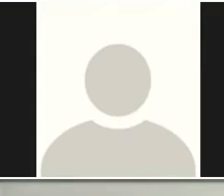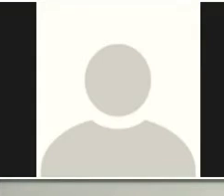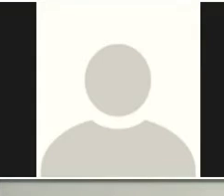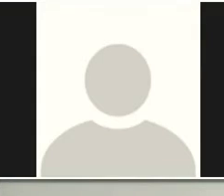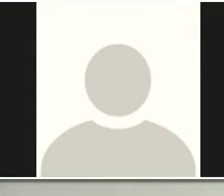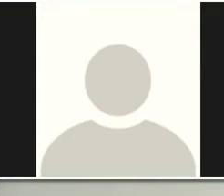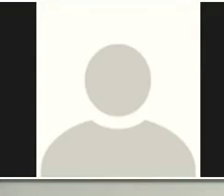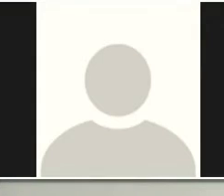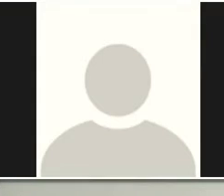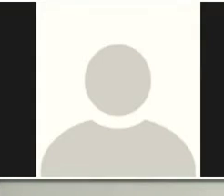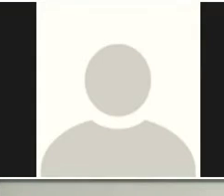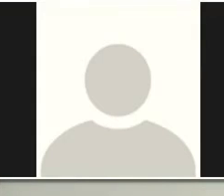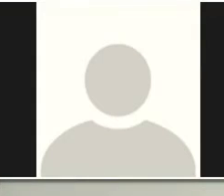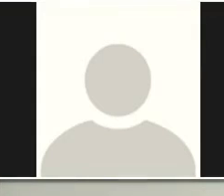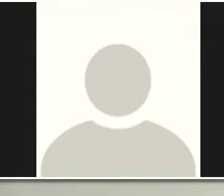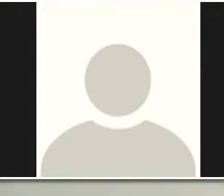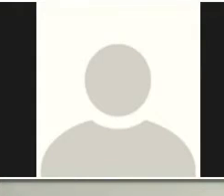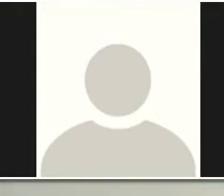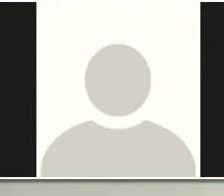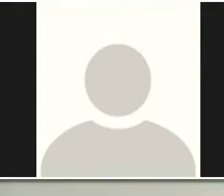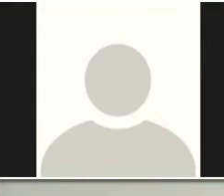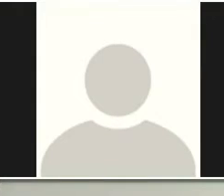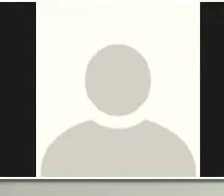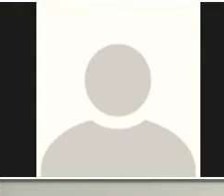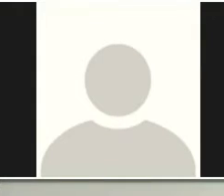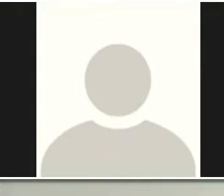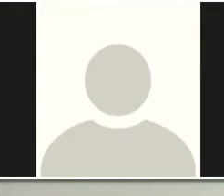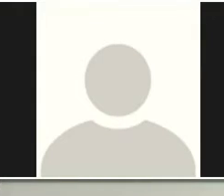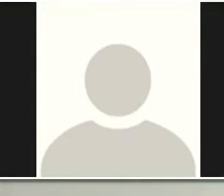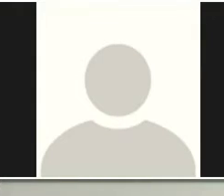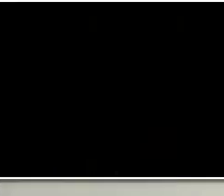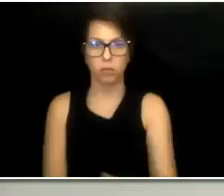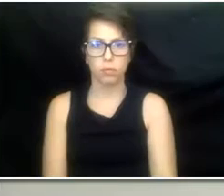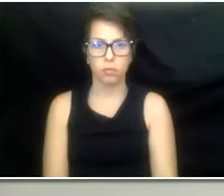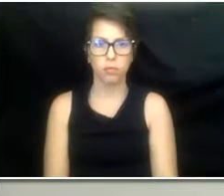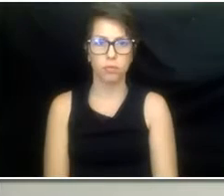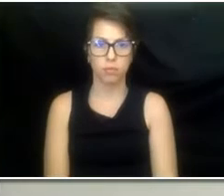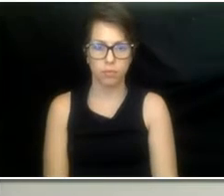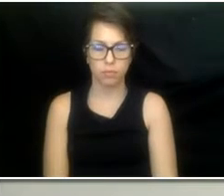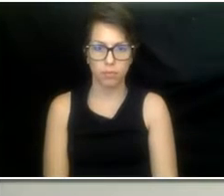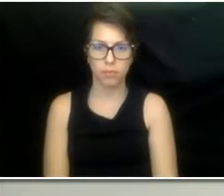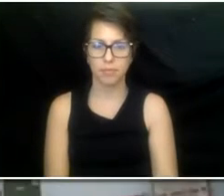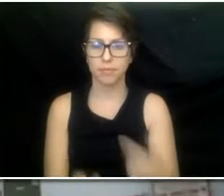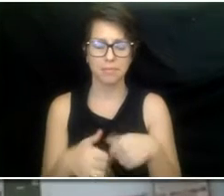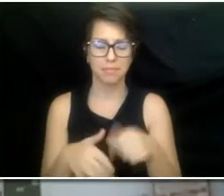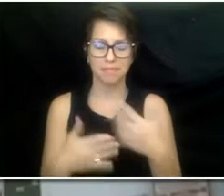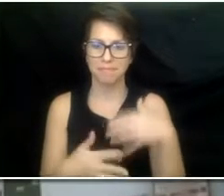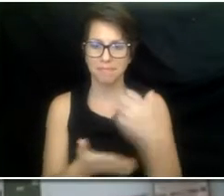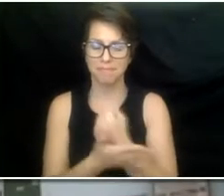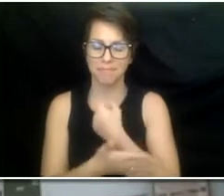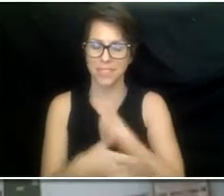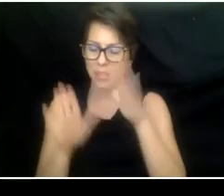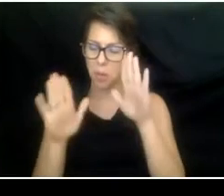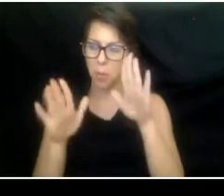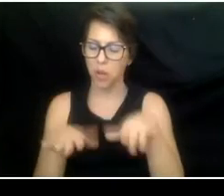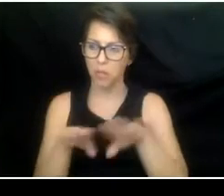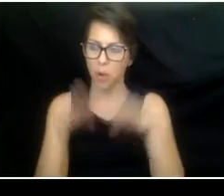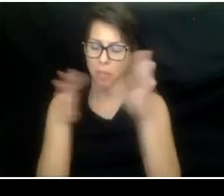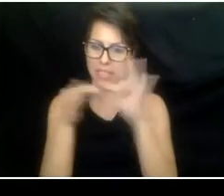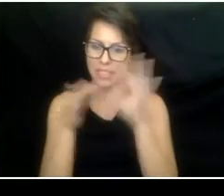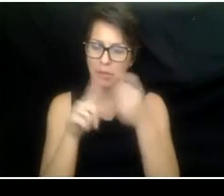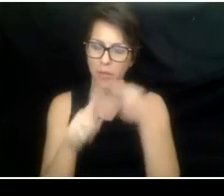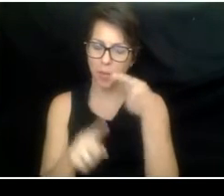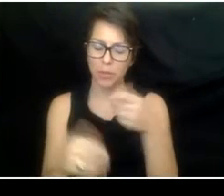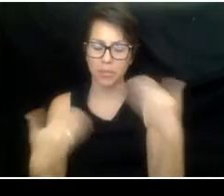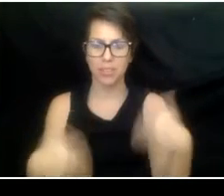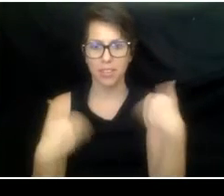hopefully that works and we'll just pause this meeting for a second because I really want to hear your opening statement thank you speaker